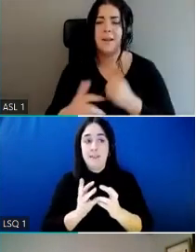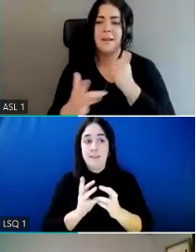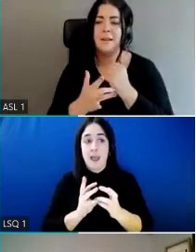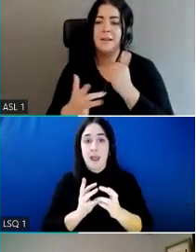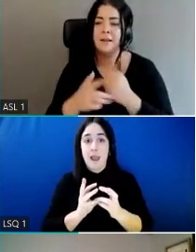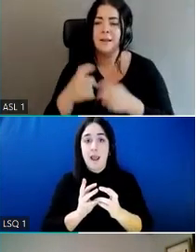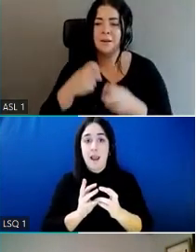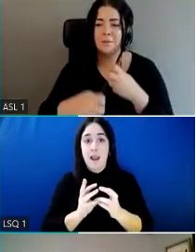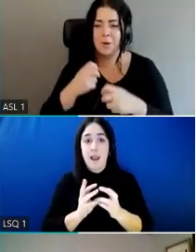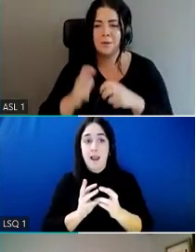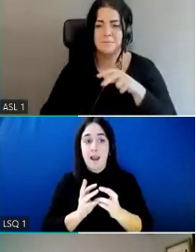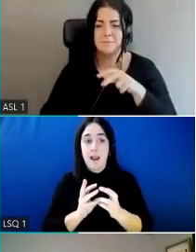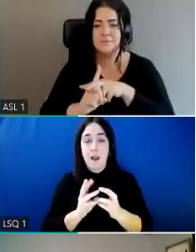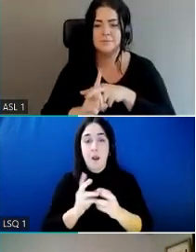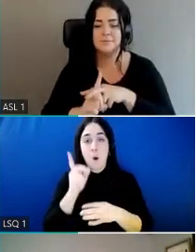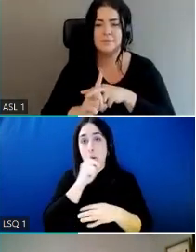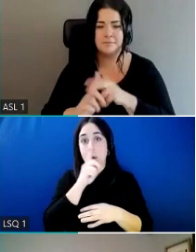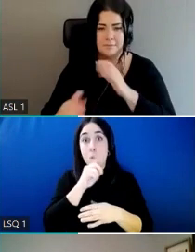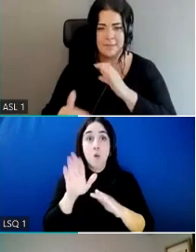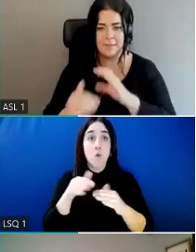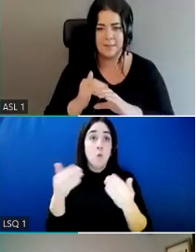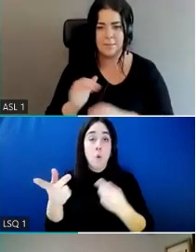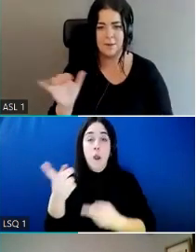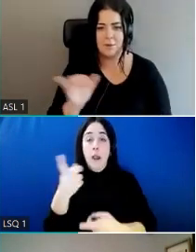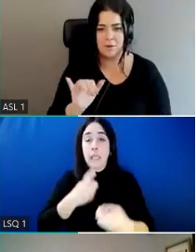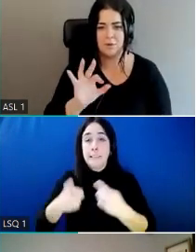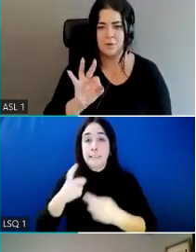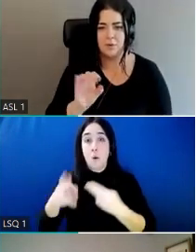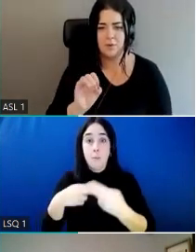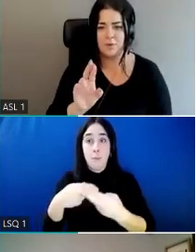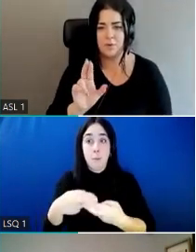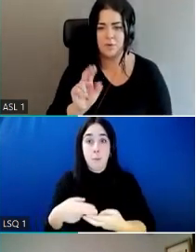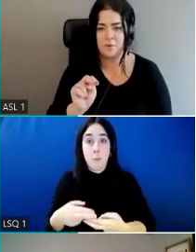difficulties, please let us know by email at